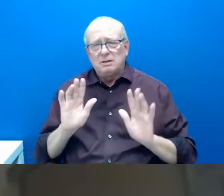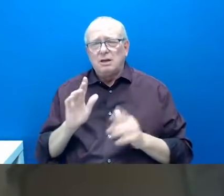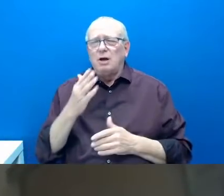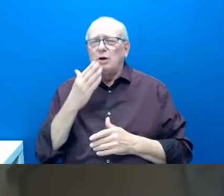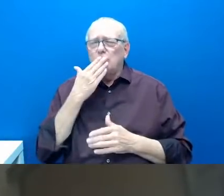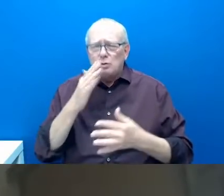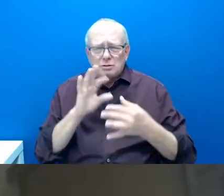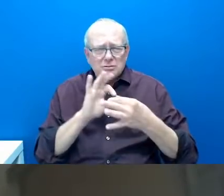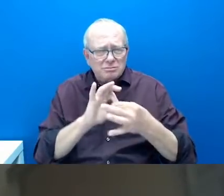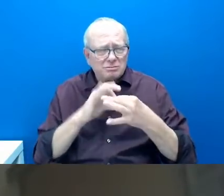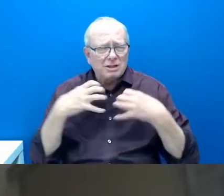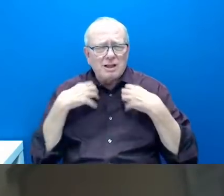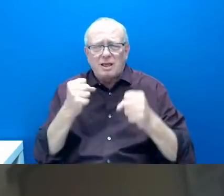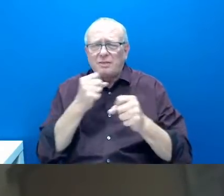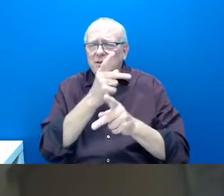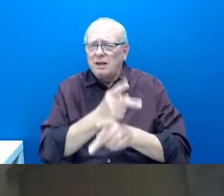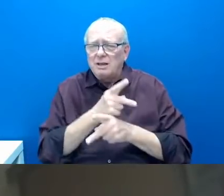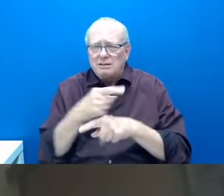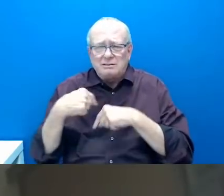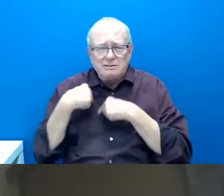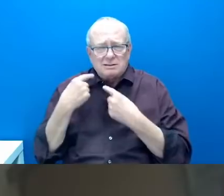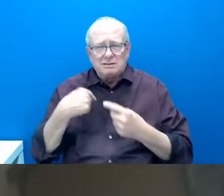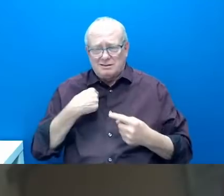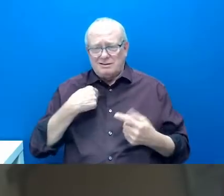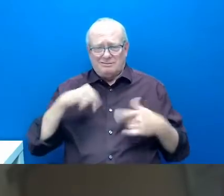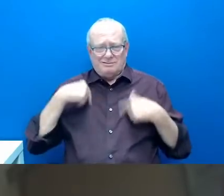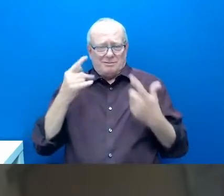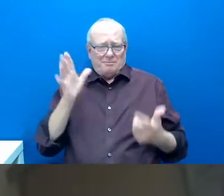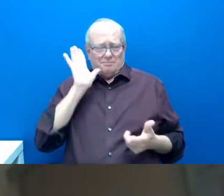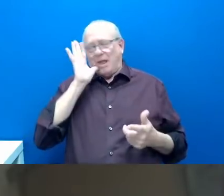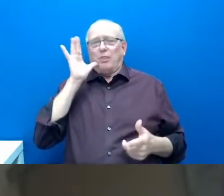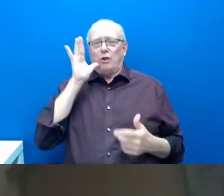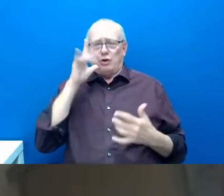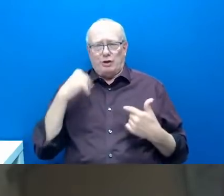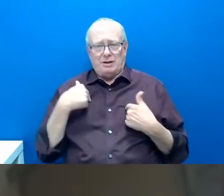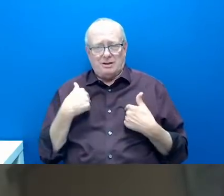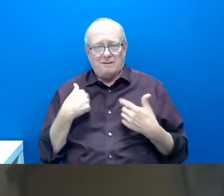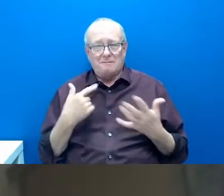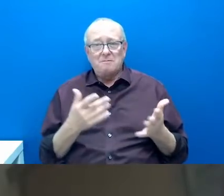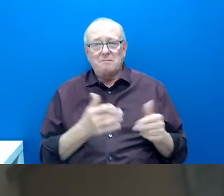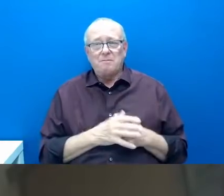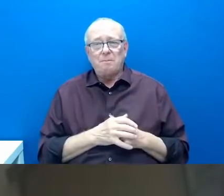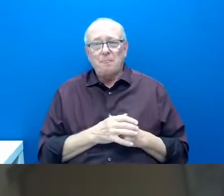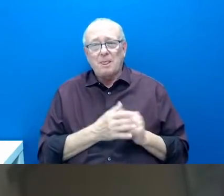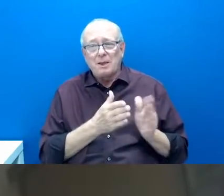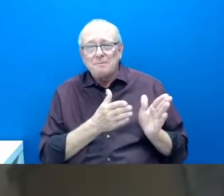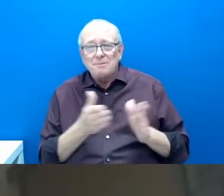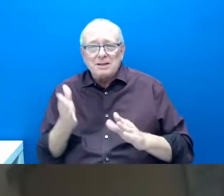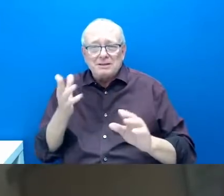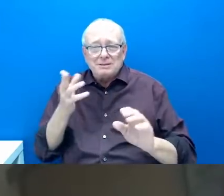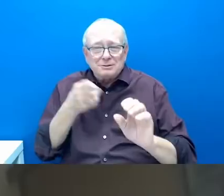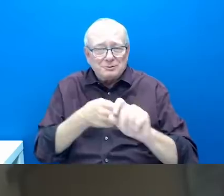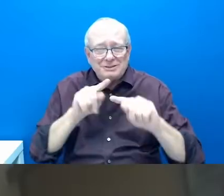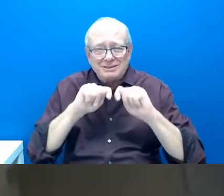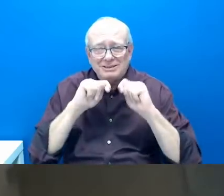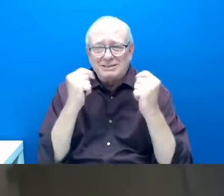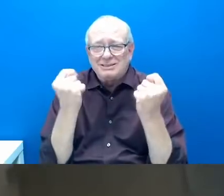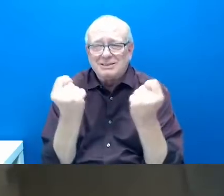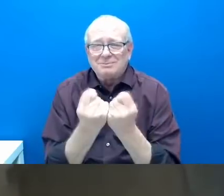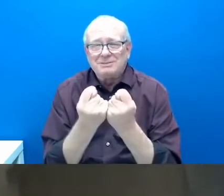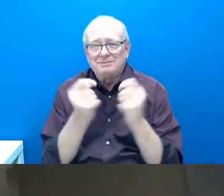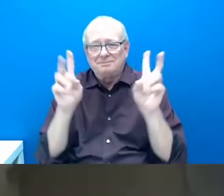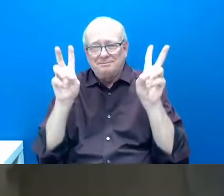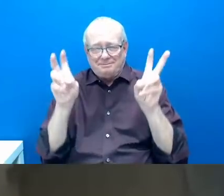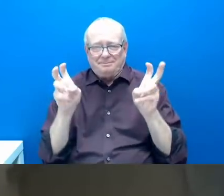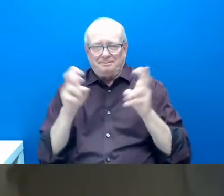a permanent relationship with healthcare for my entire parenting career. Planning on joining the team of all things with all the stress